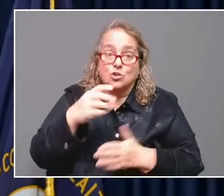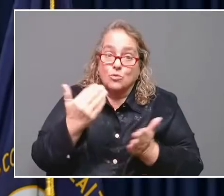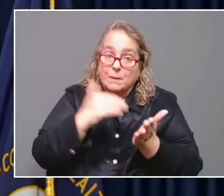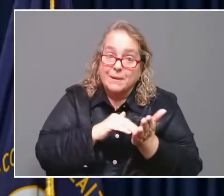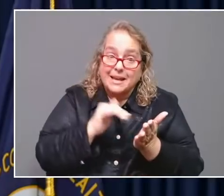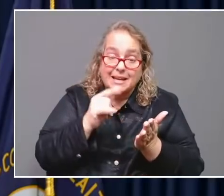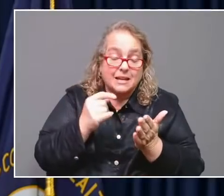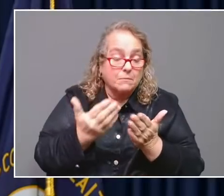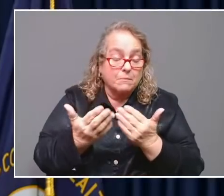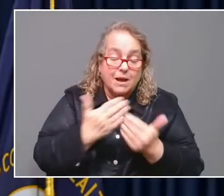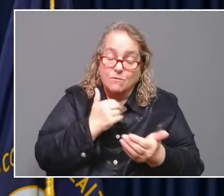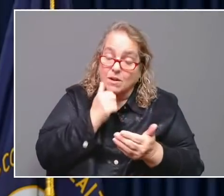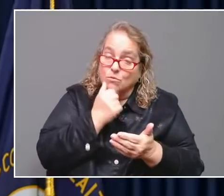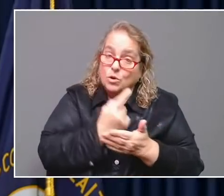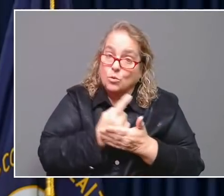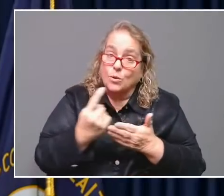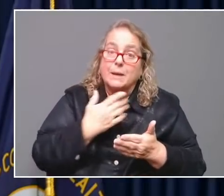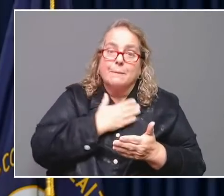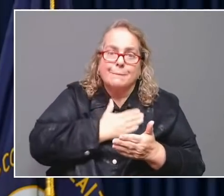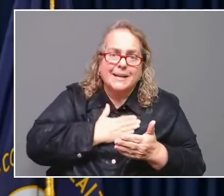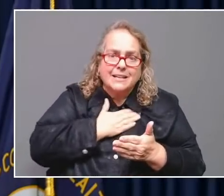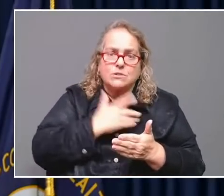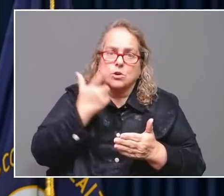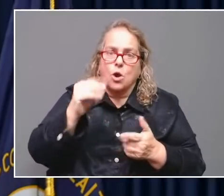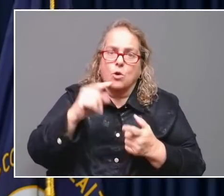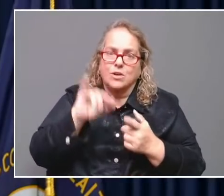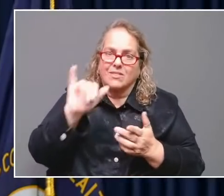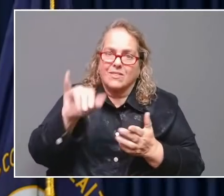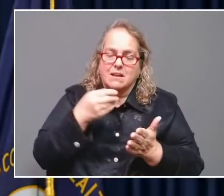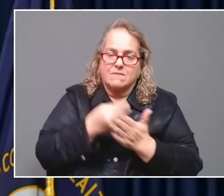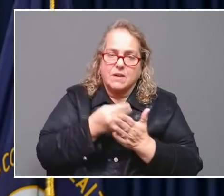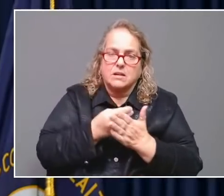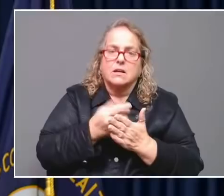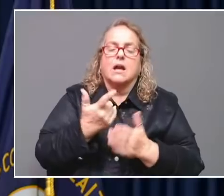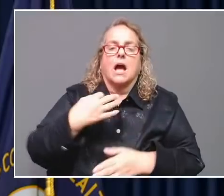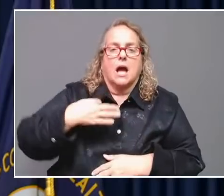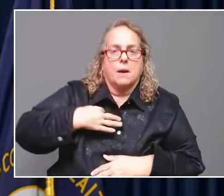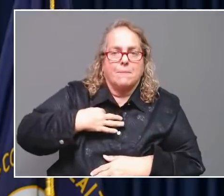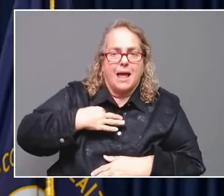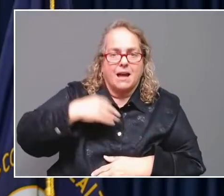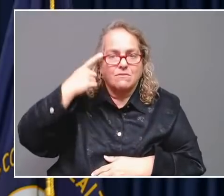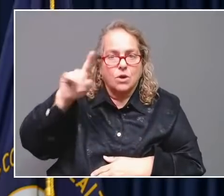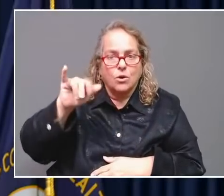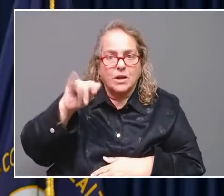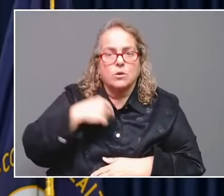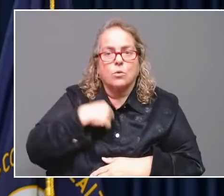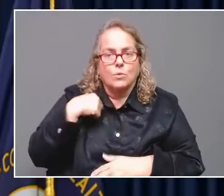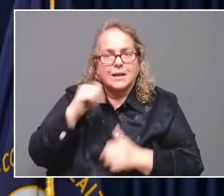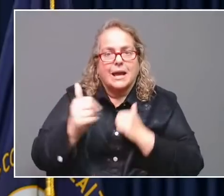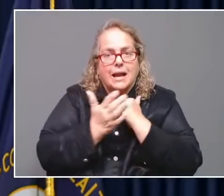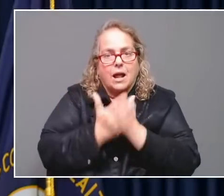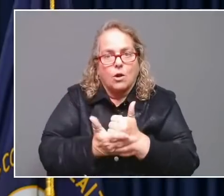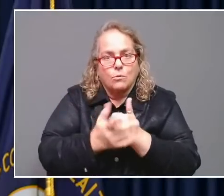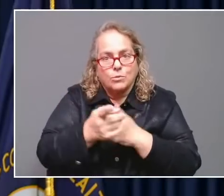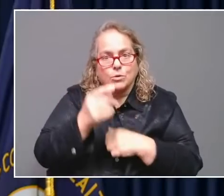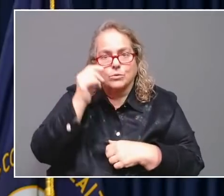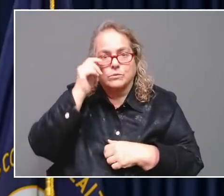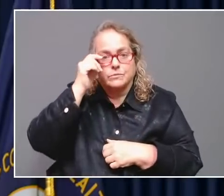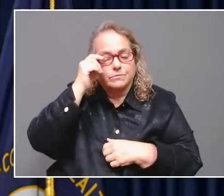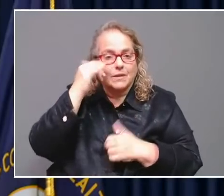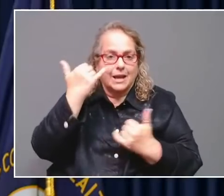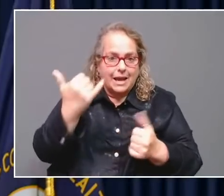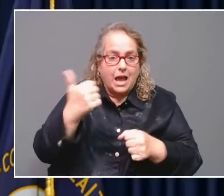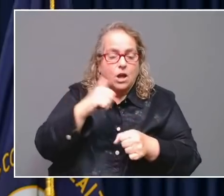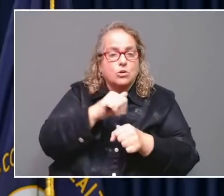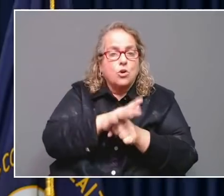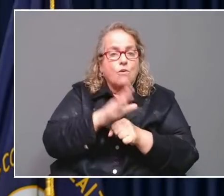week, please go to that fund, apply. We can help. All right, let's move into our COVID